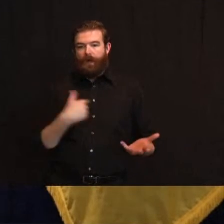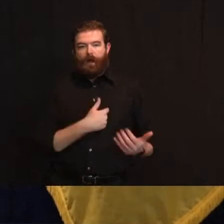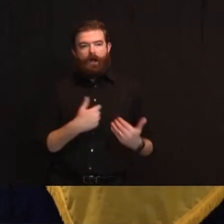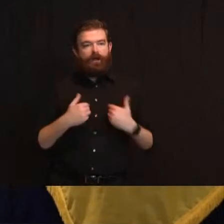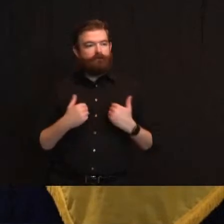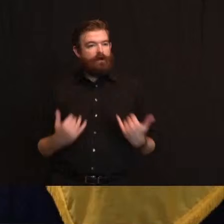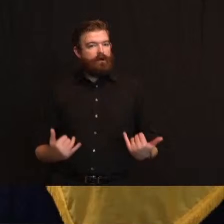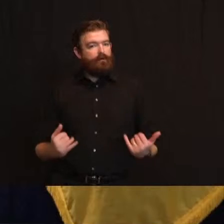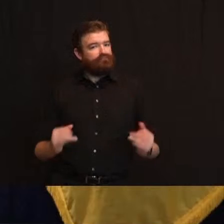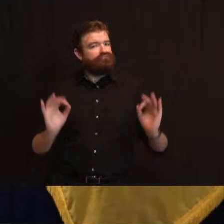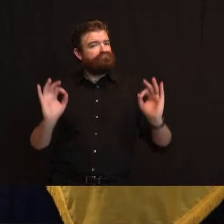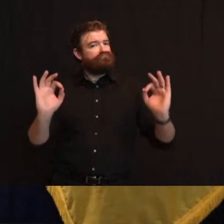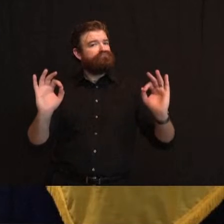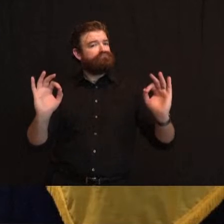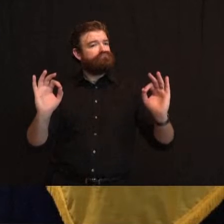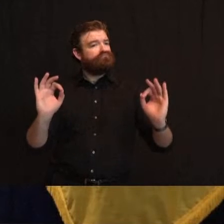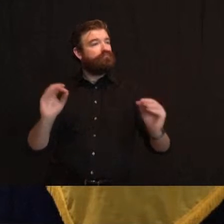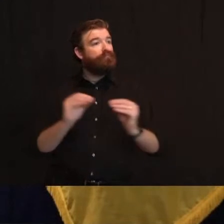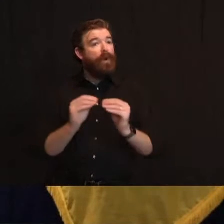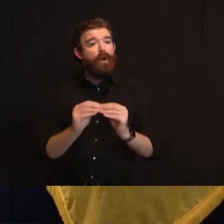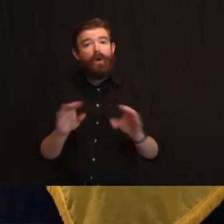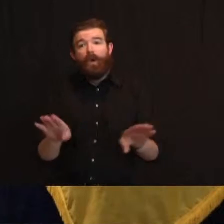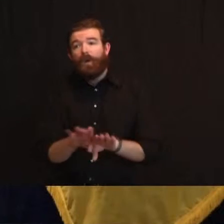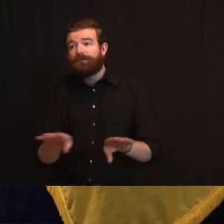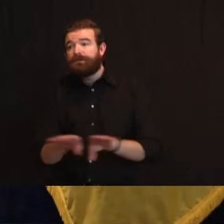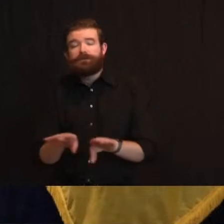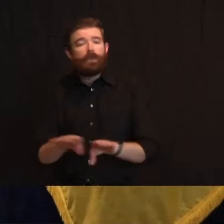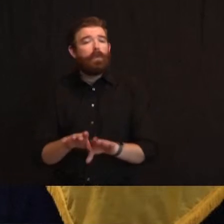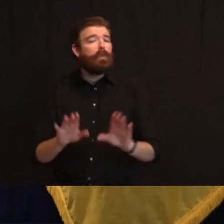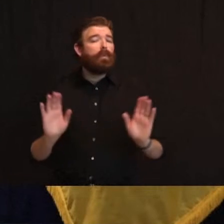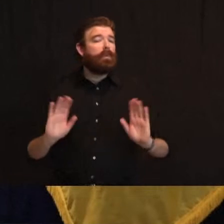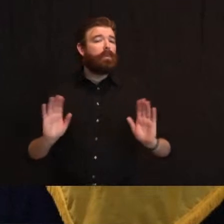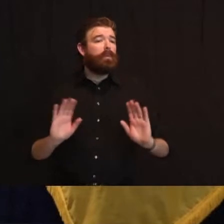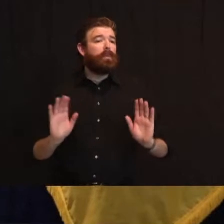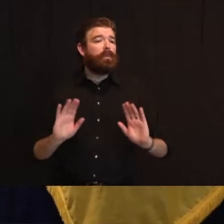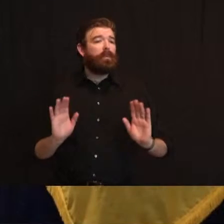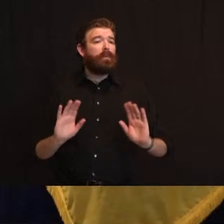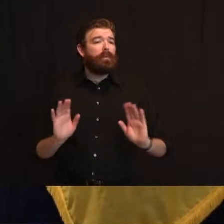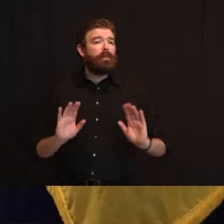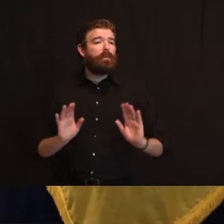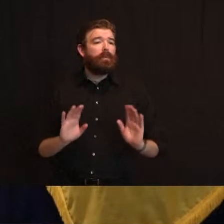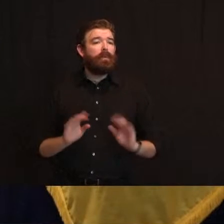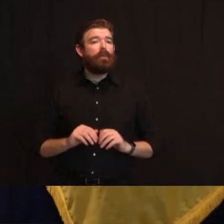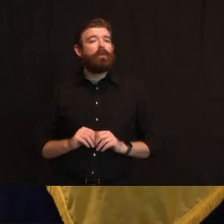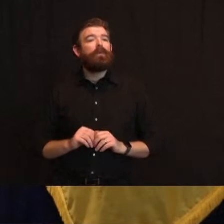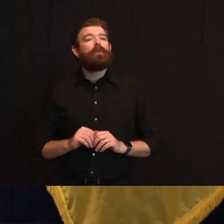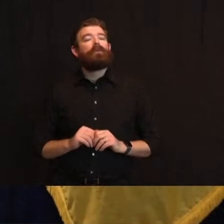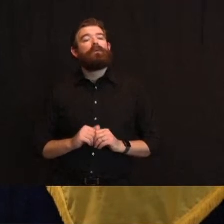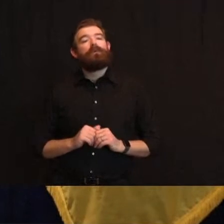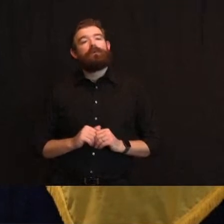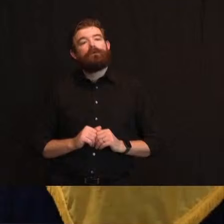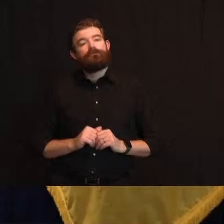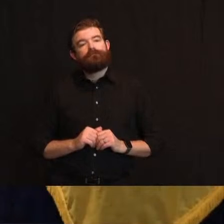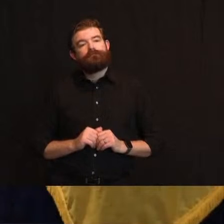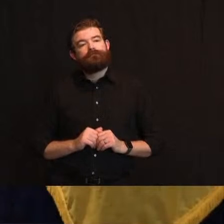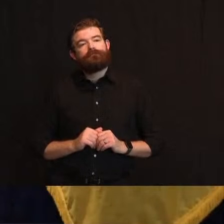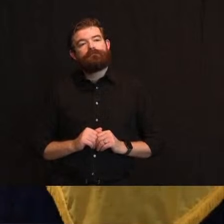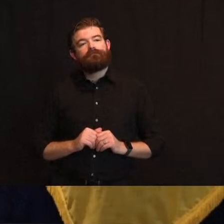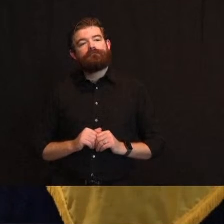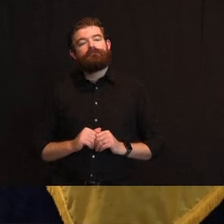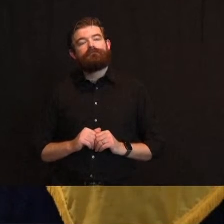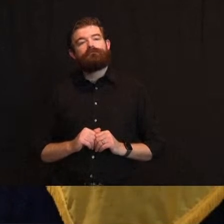Daniel, you do raise the potential for unintended consequences. And that is